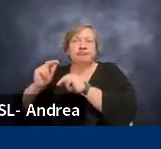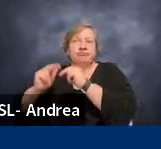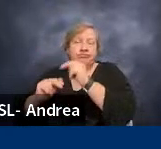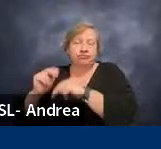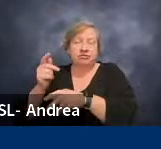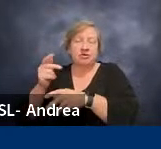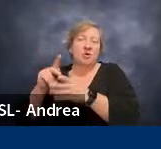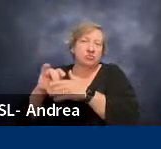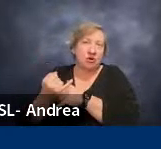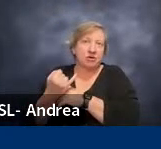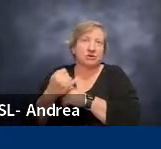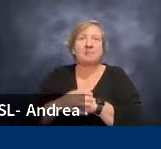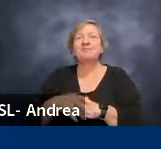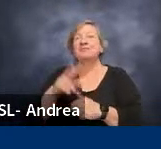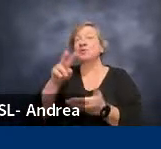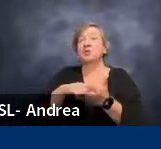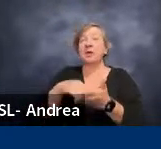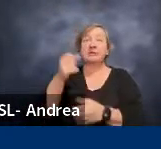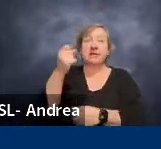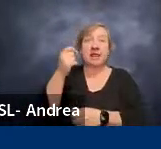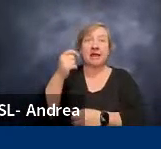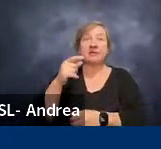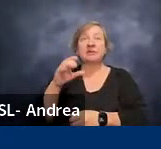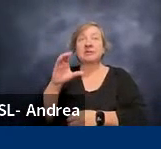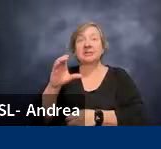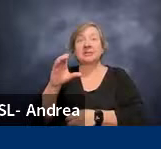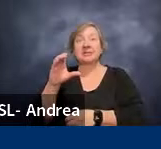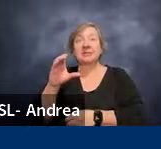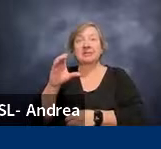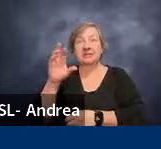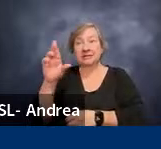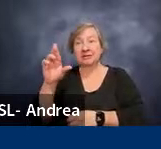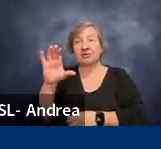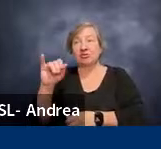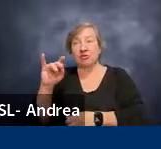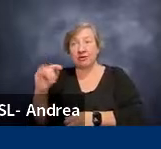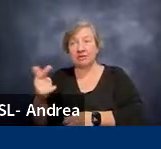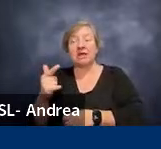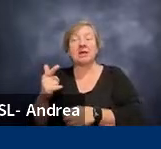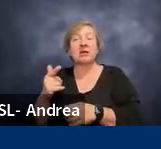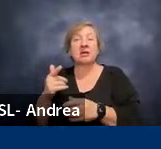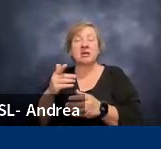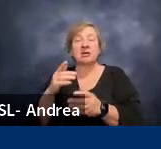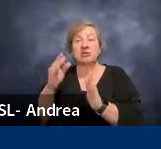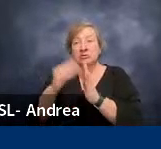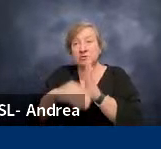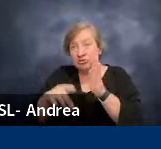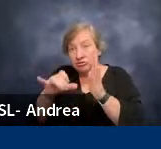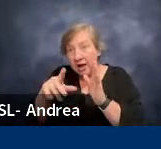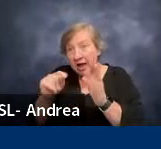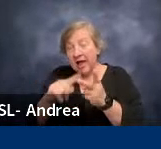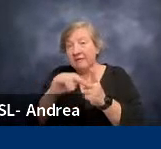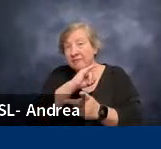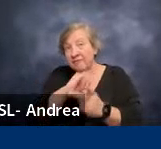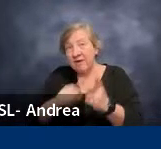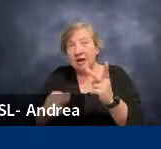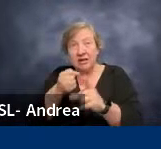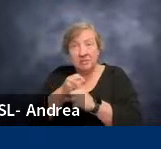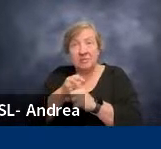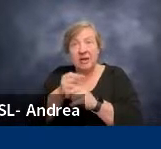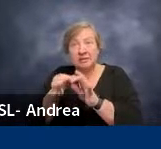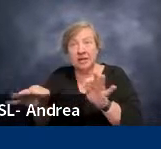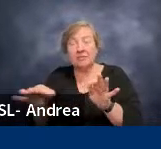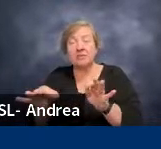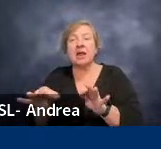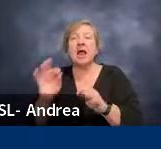2011, the Columbia River Crossing made it through a draft and a final environmental impact statement and arrived at a federal record